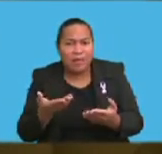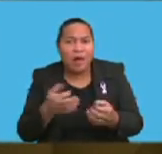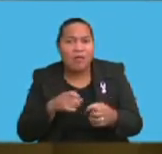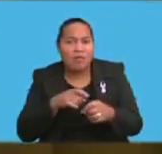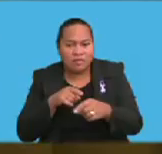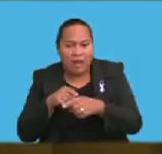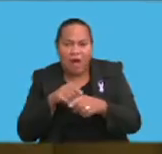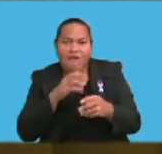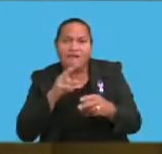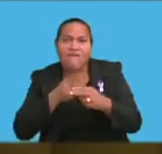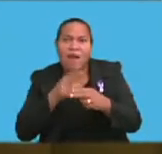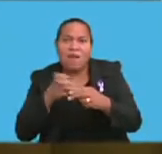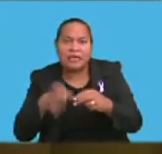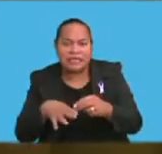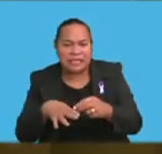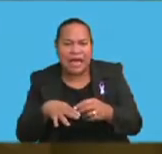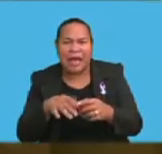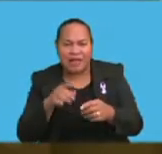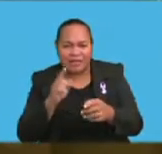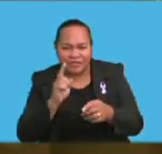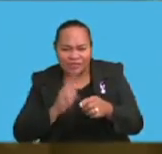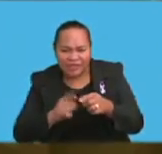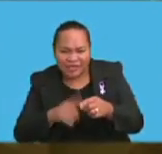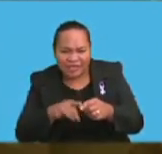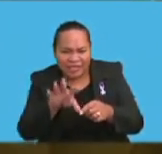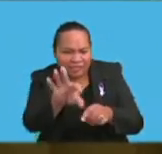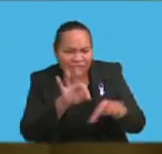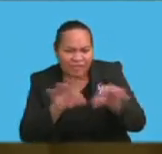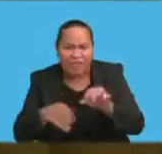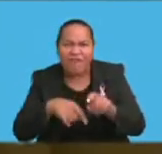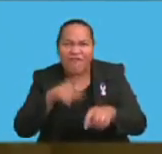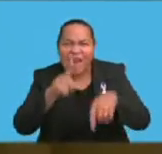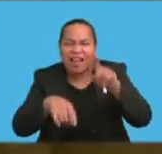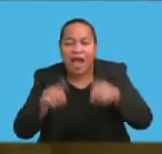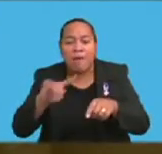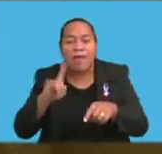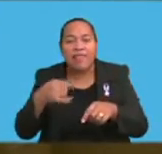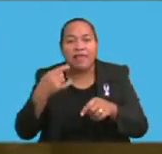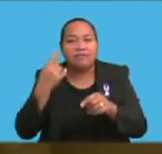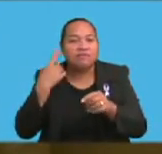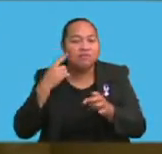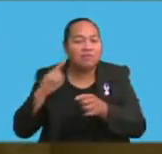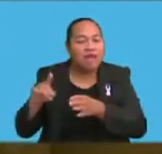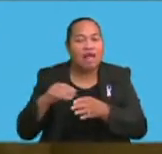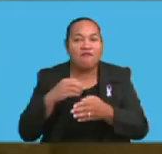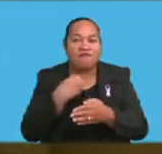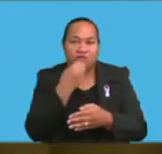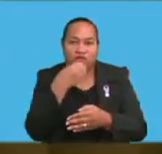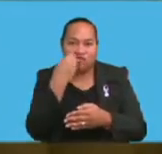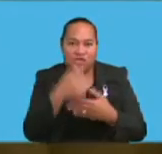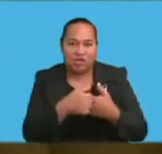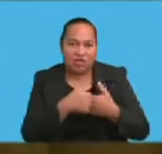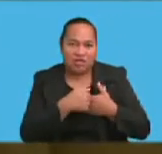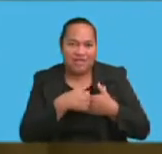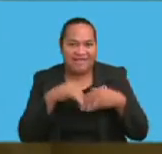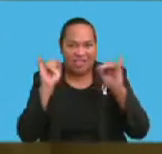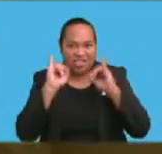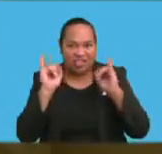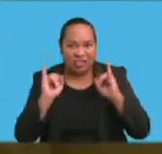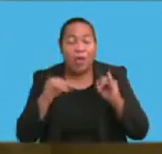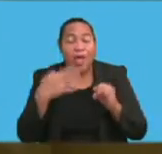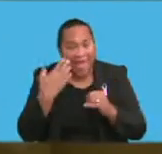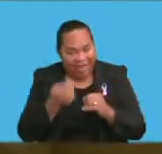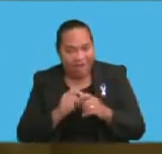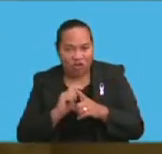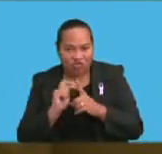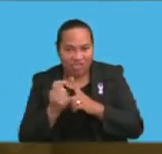for varieties for economic purposes, but they have neglected food security issues. We have our traditional